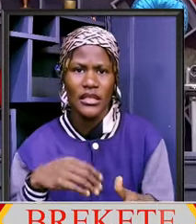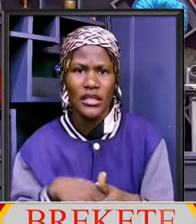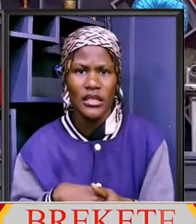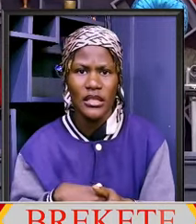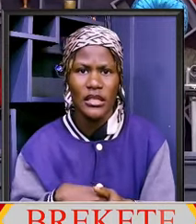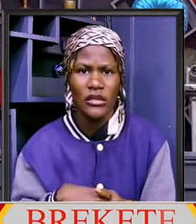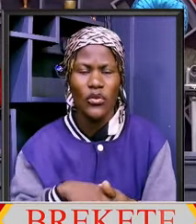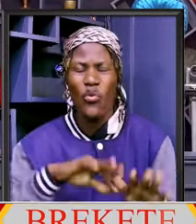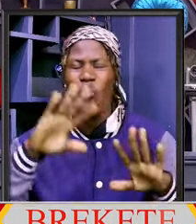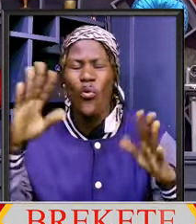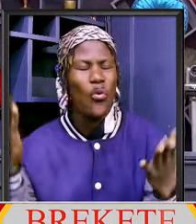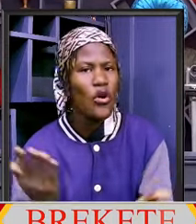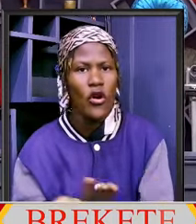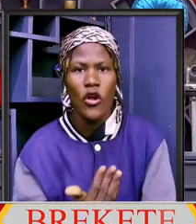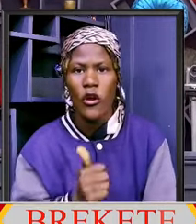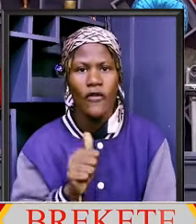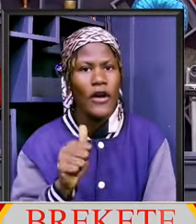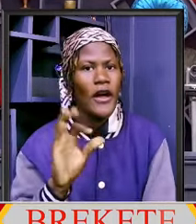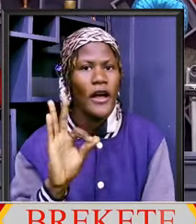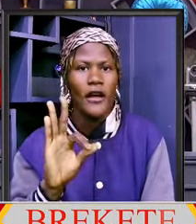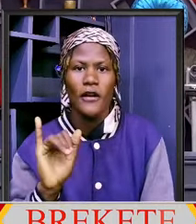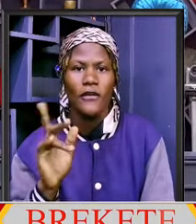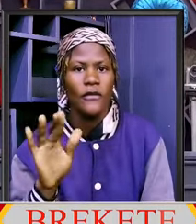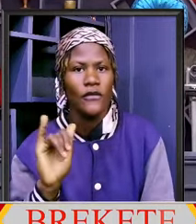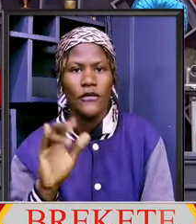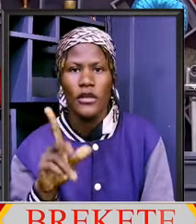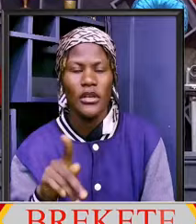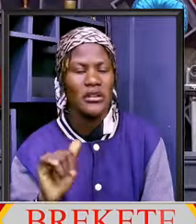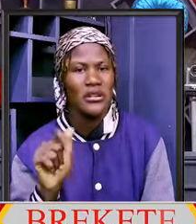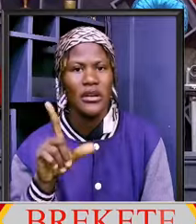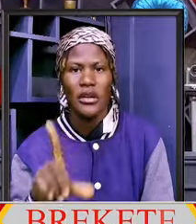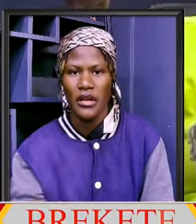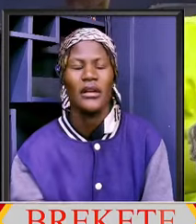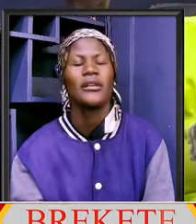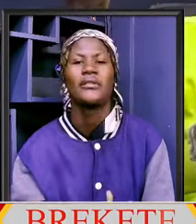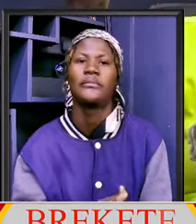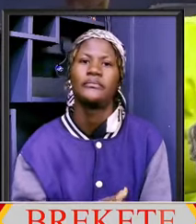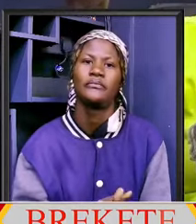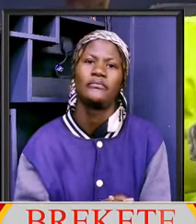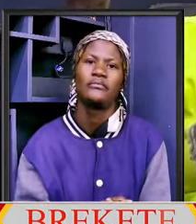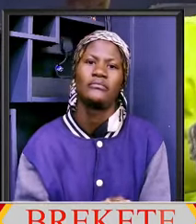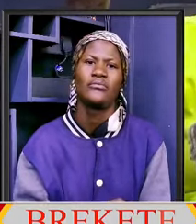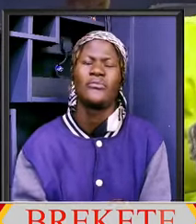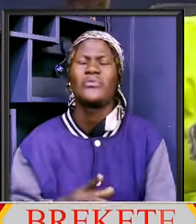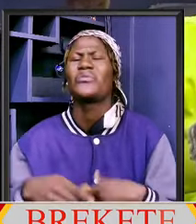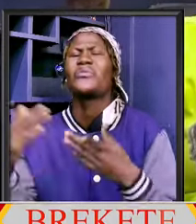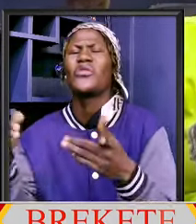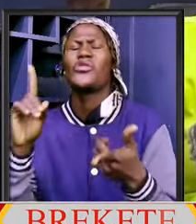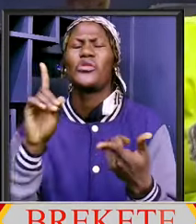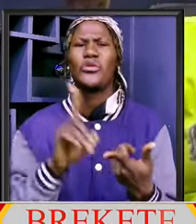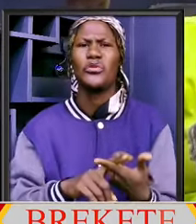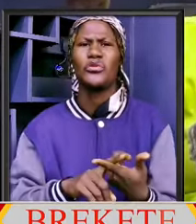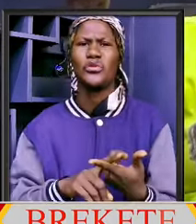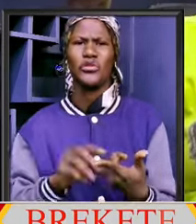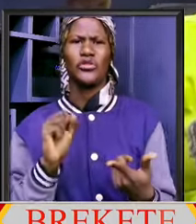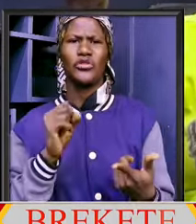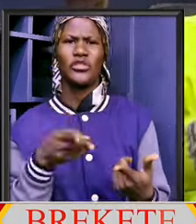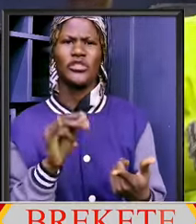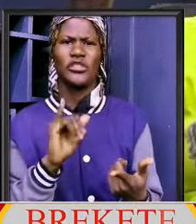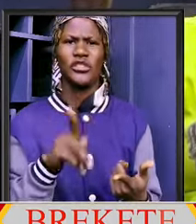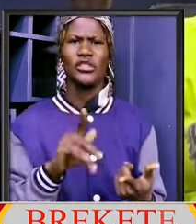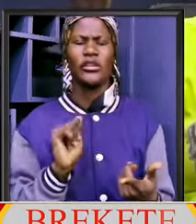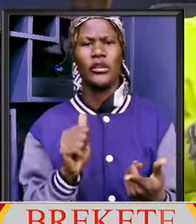Na National Eye Center, they refer people to Shika. National Eye Center, be say